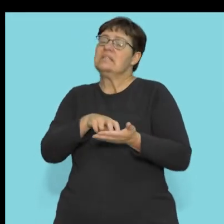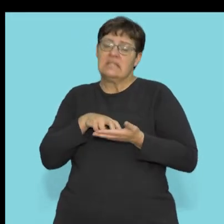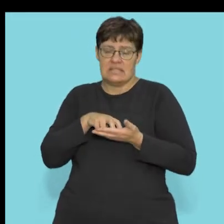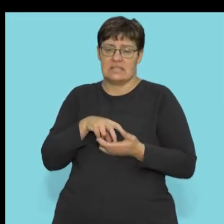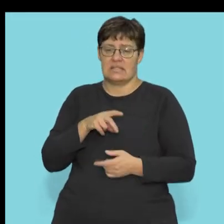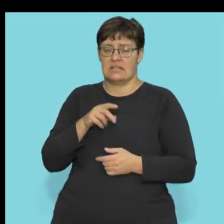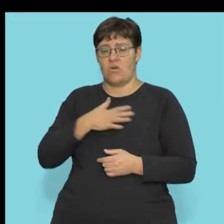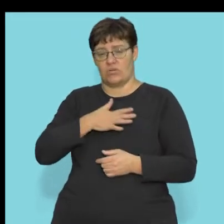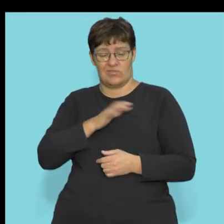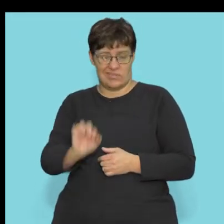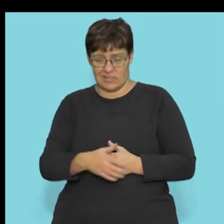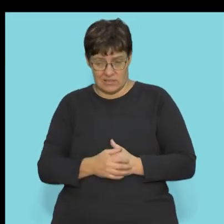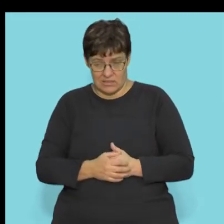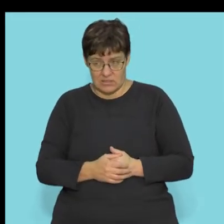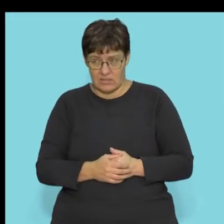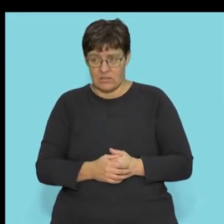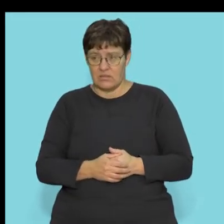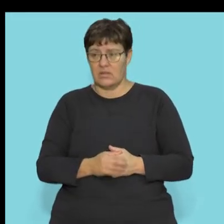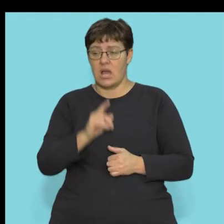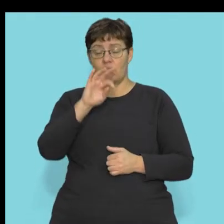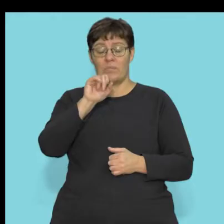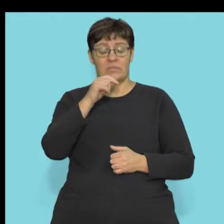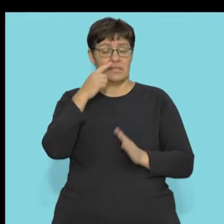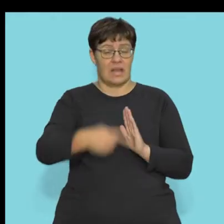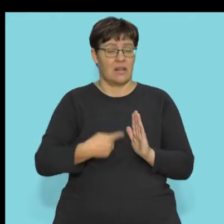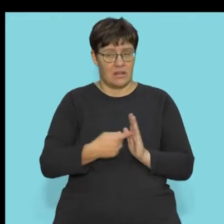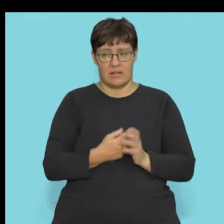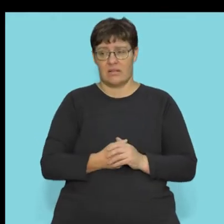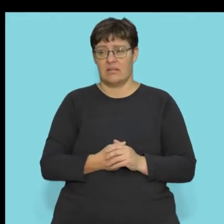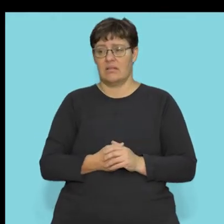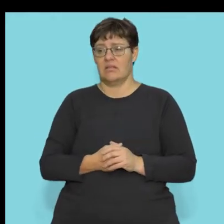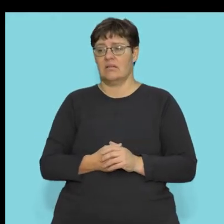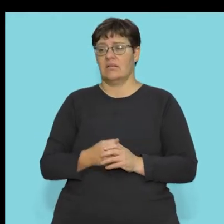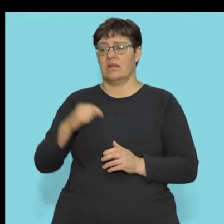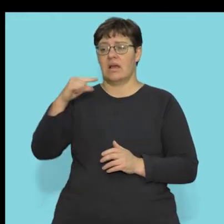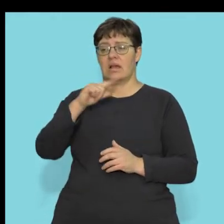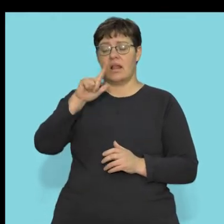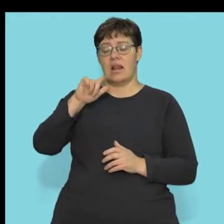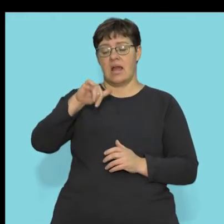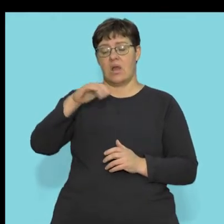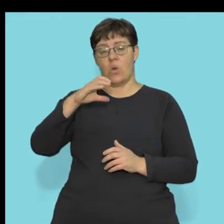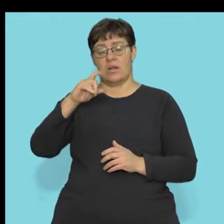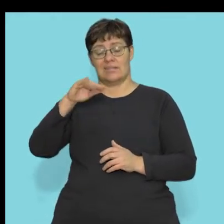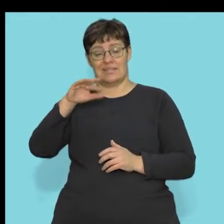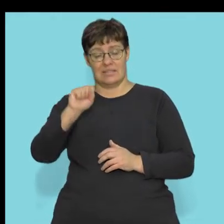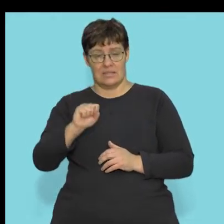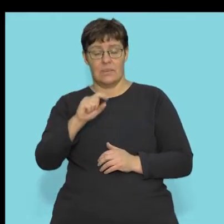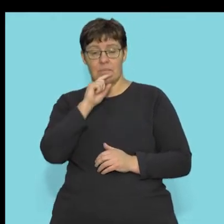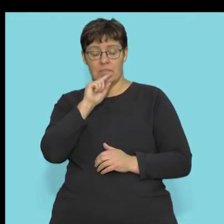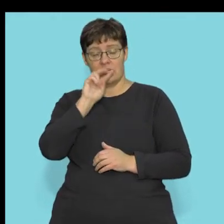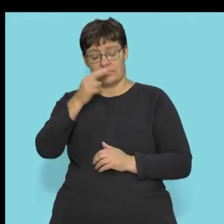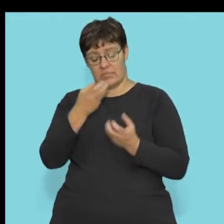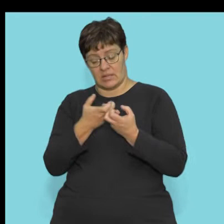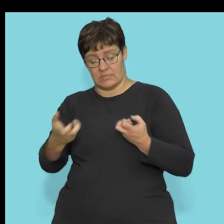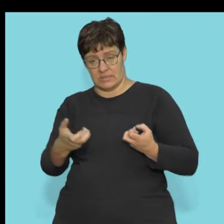oxygen. So guys, we've looked at the Krebs cycle. We've looked at glycolysis as a reaction in which glucose is